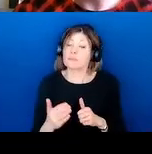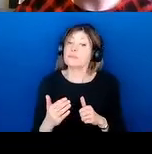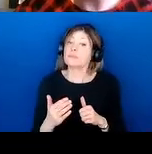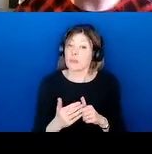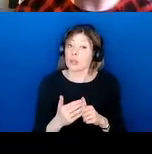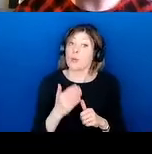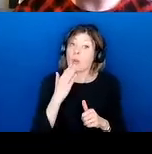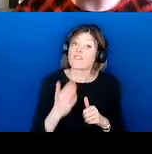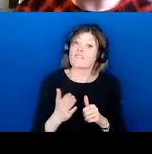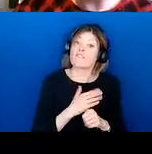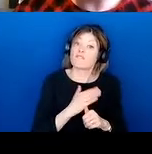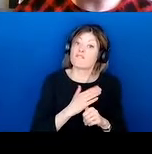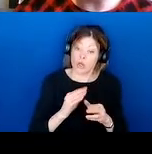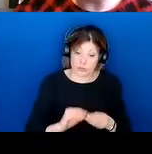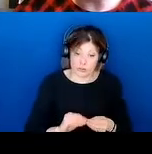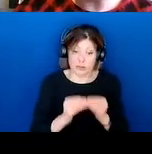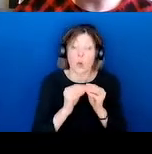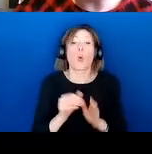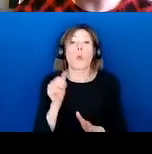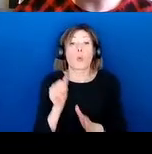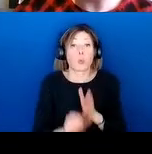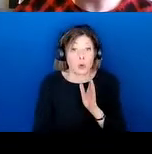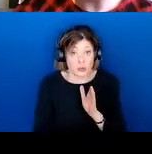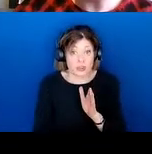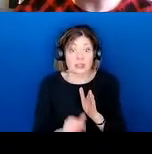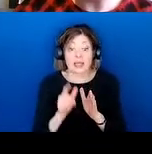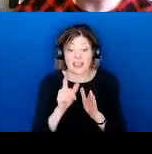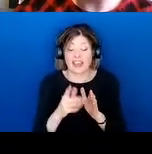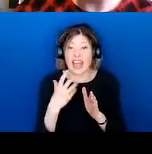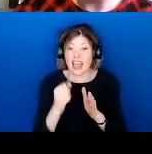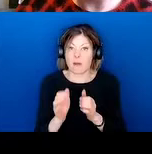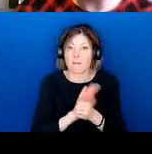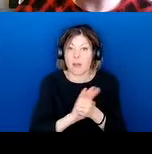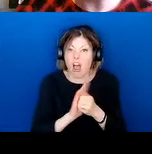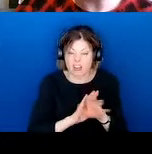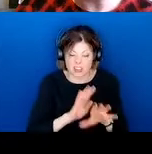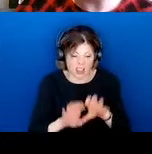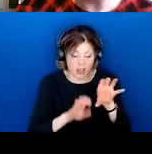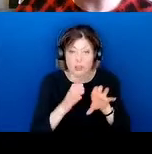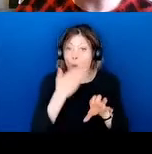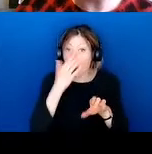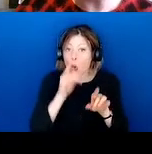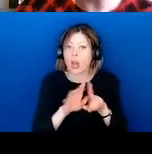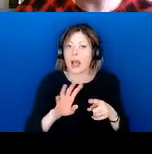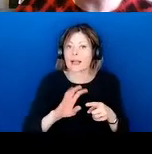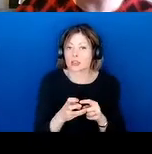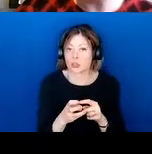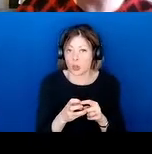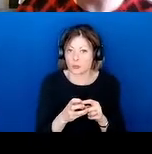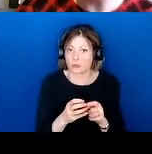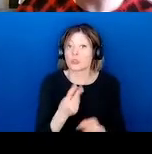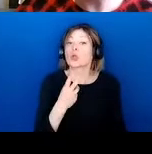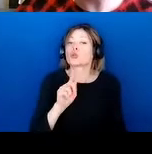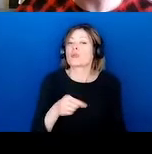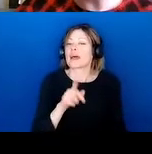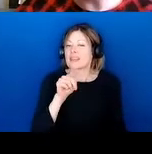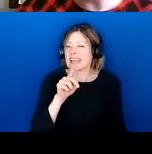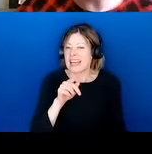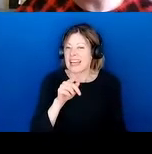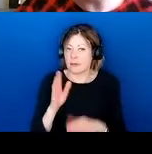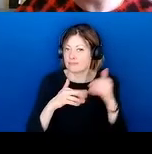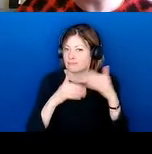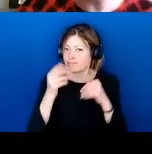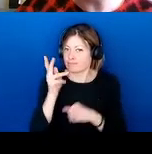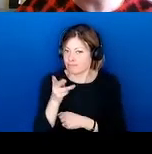finished in lathe and plaster to look like stone. The reconstruction in 2011 used